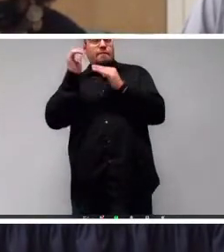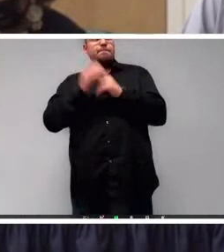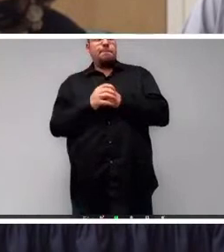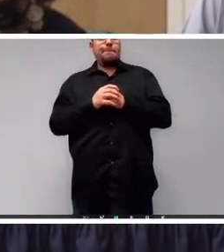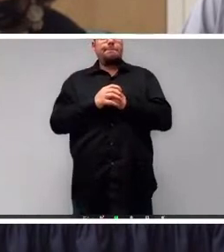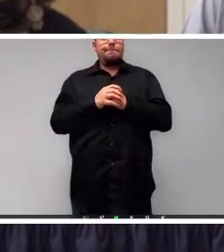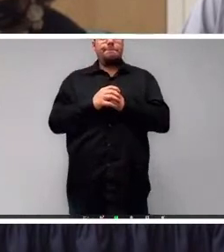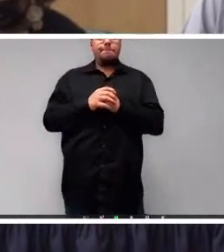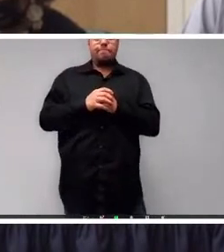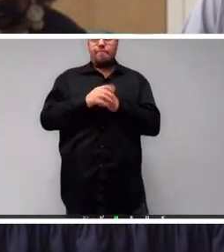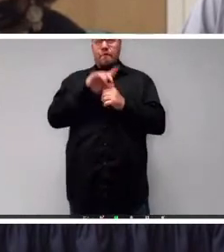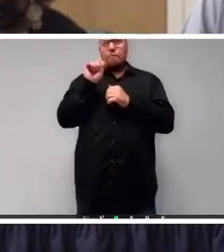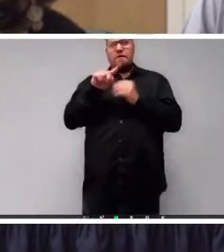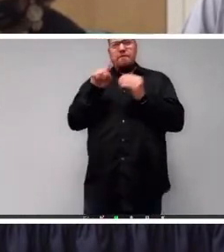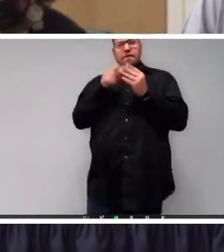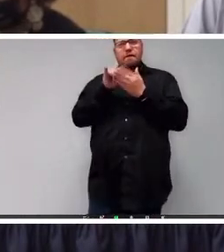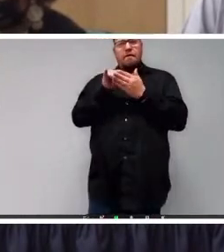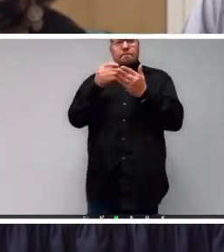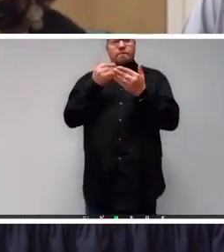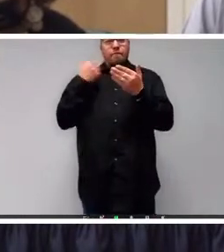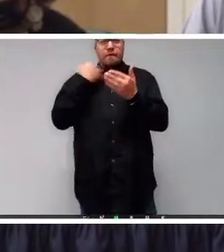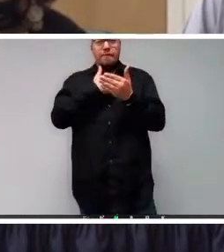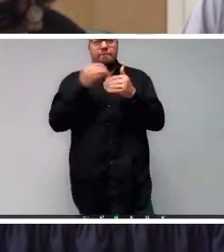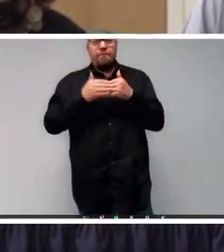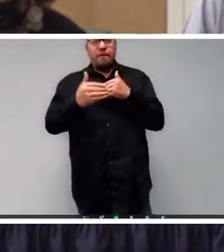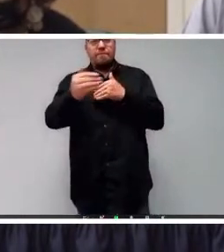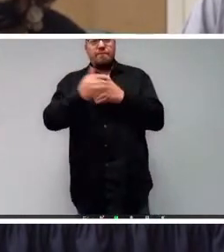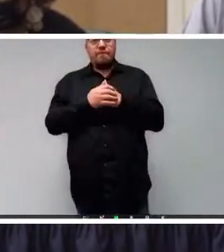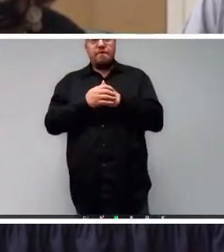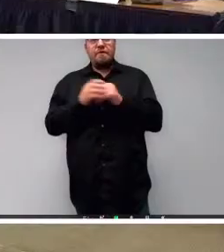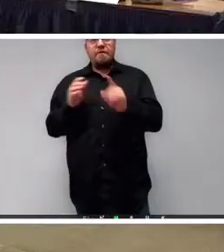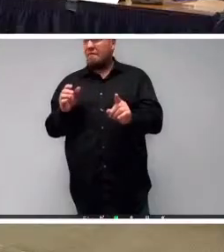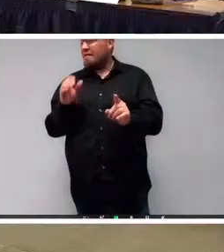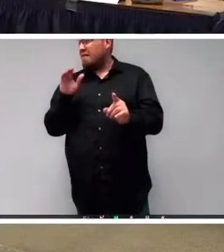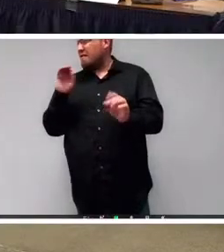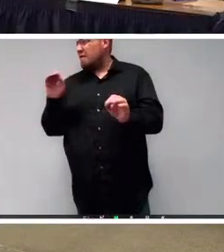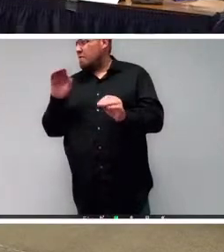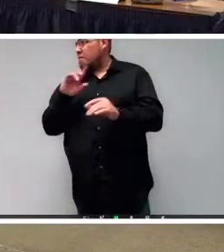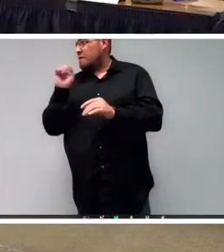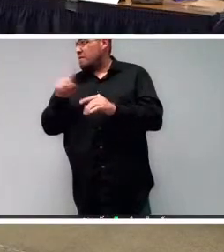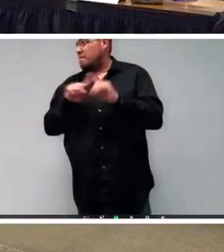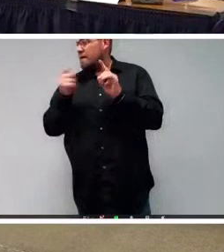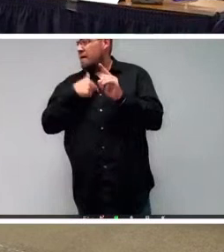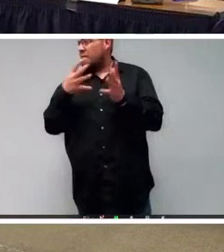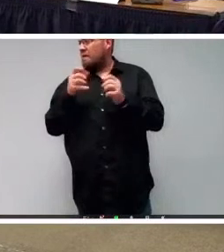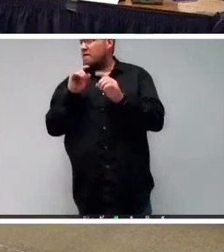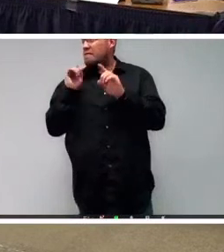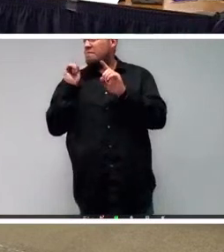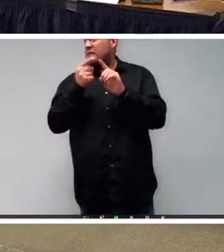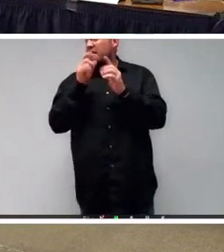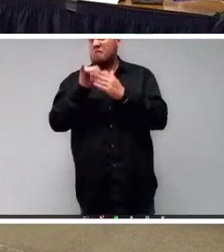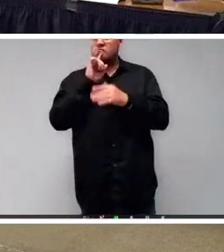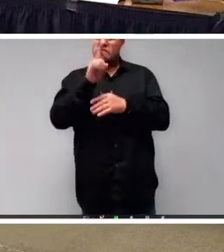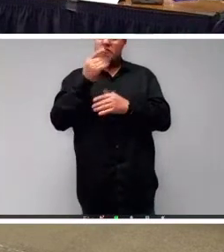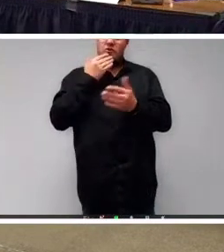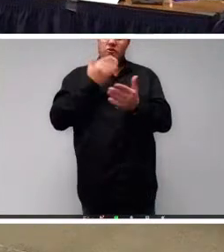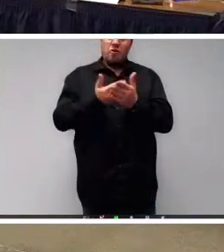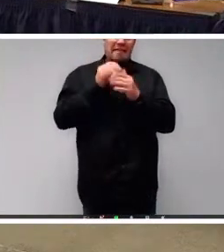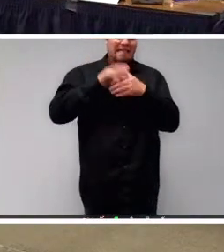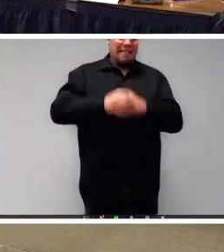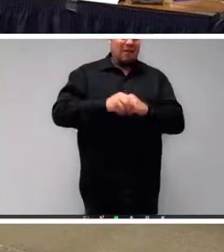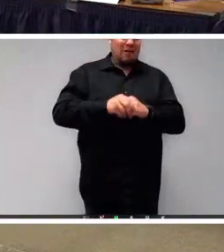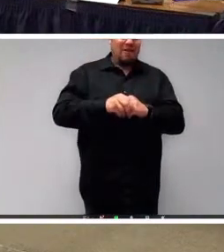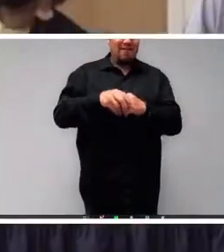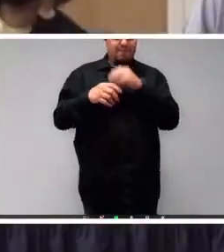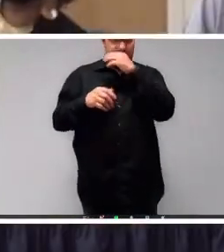Any questions about that one before I move on? I don't have any questions. I just want to point out that it's a really good deal. Yes,